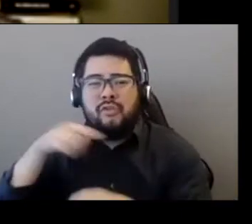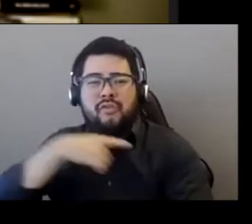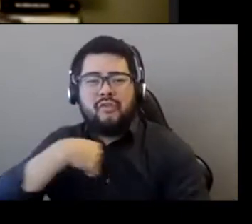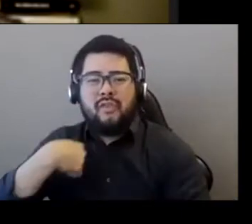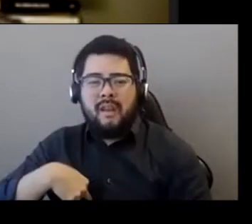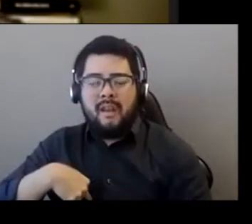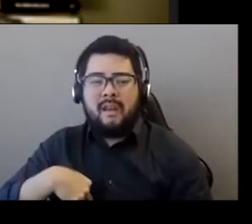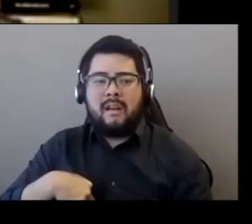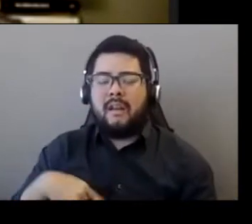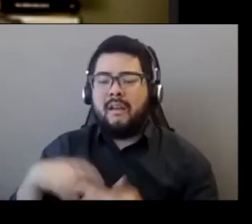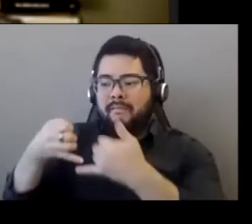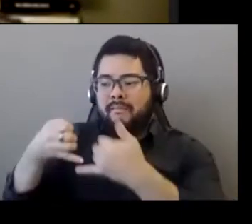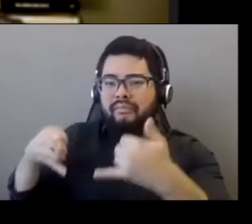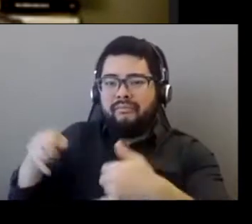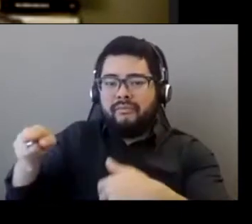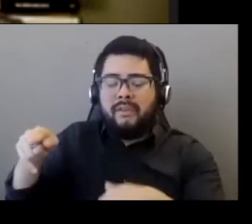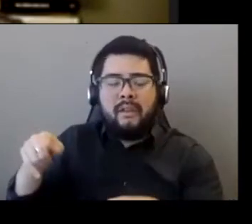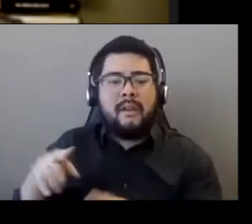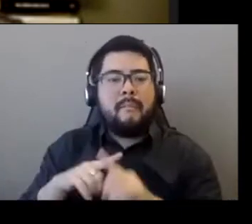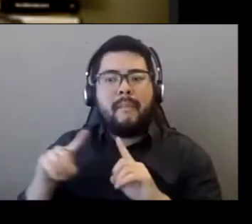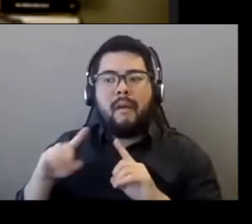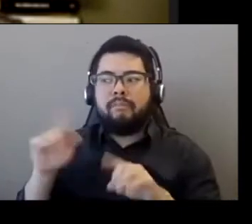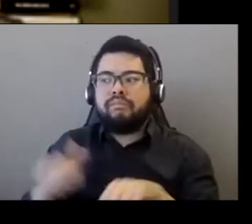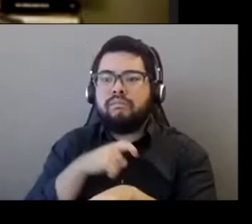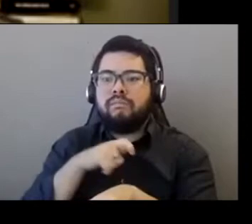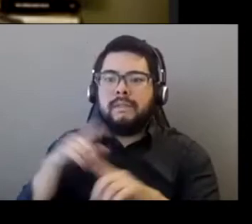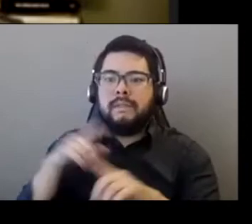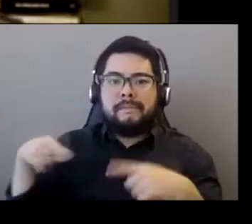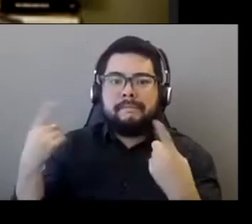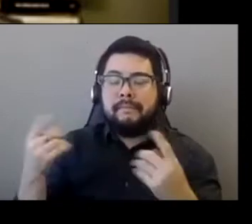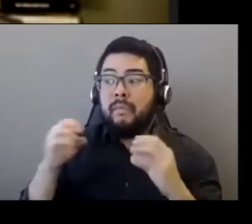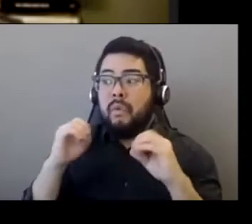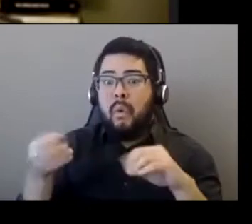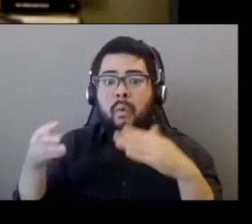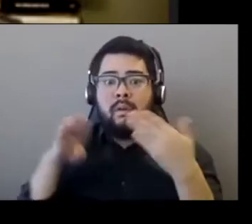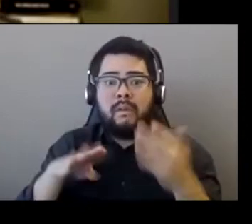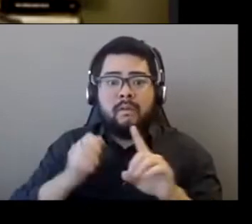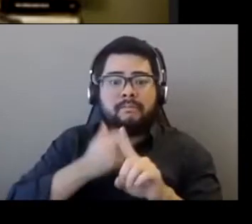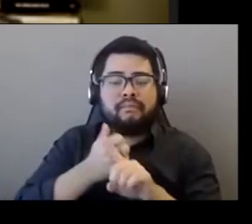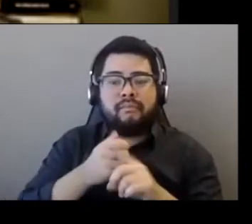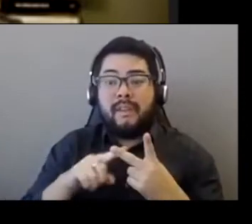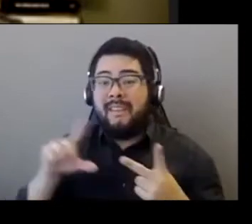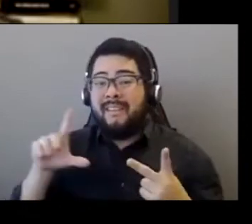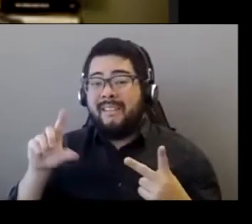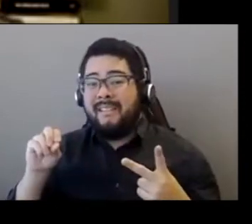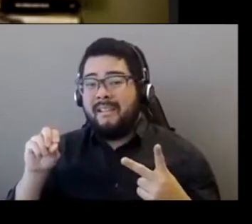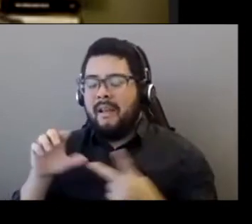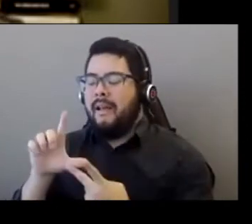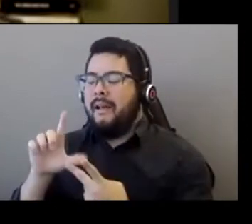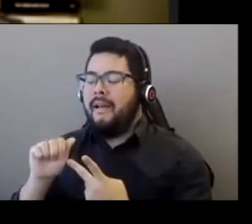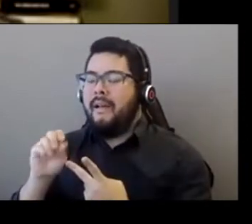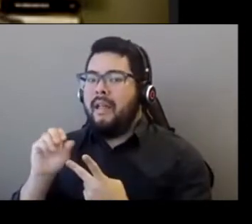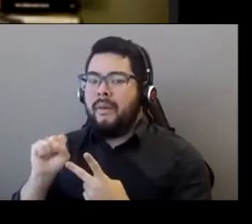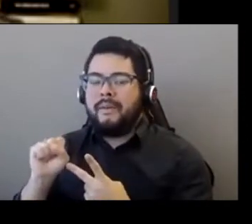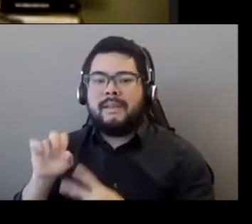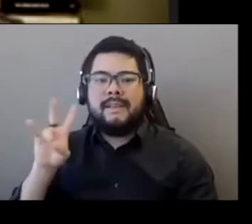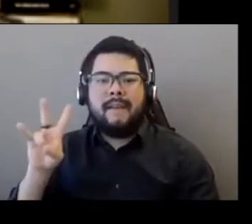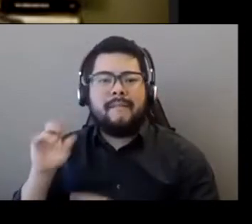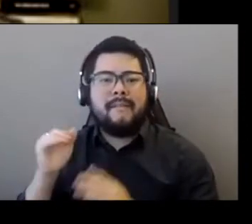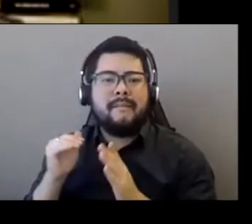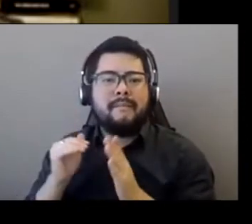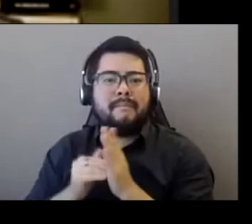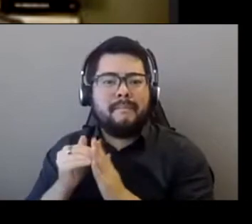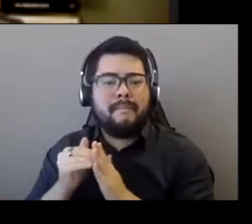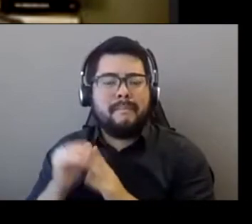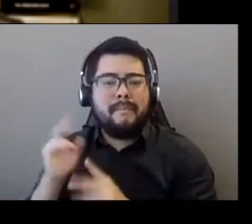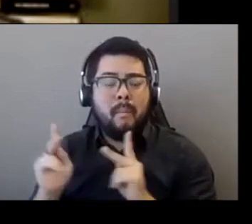for a long period there was no deaths in Vietnam and in Laos, 7 million people. You know, incredible. Then we saw